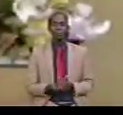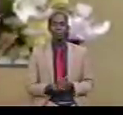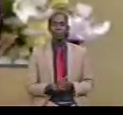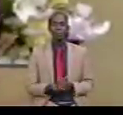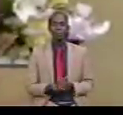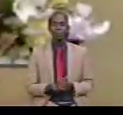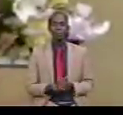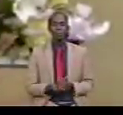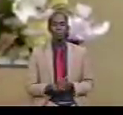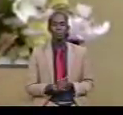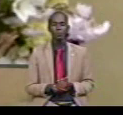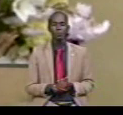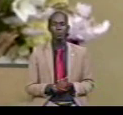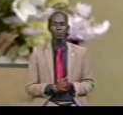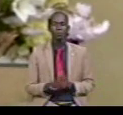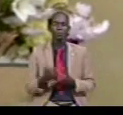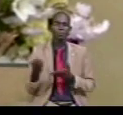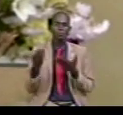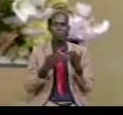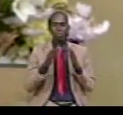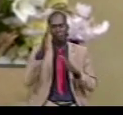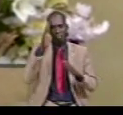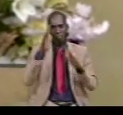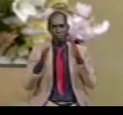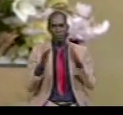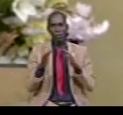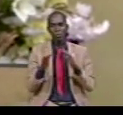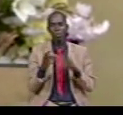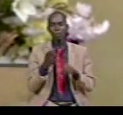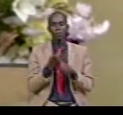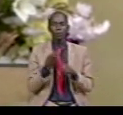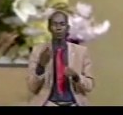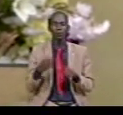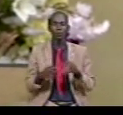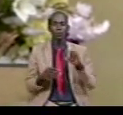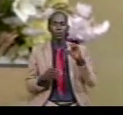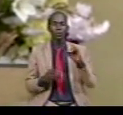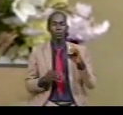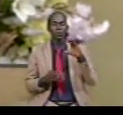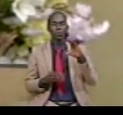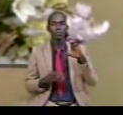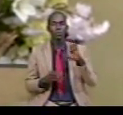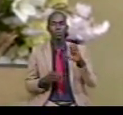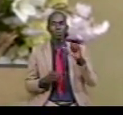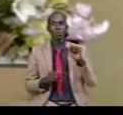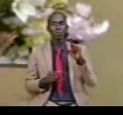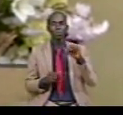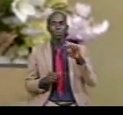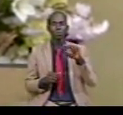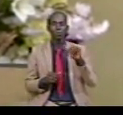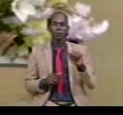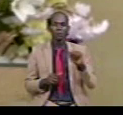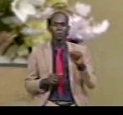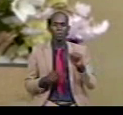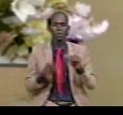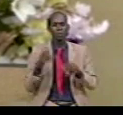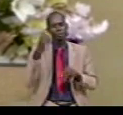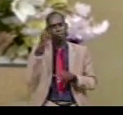I bring you greetings from the Oceania. And for those who may be